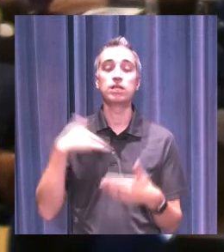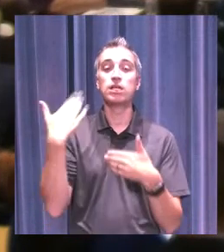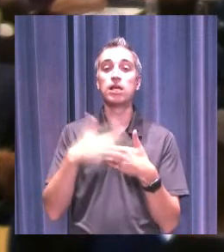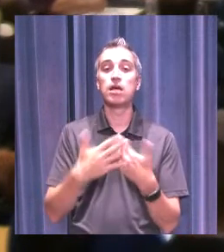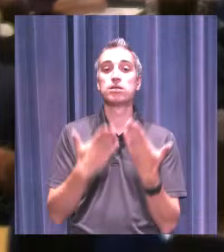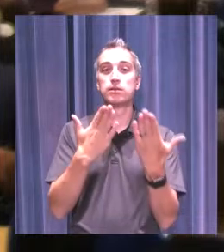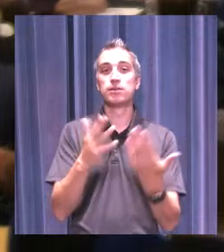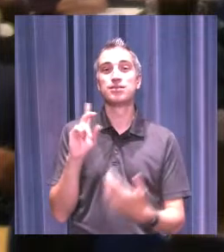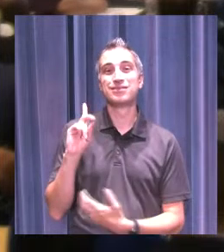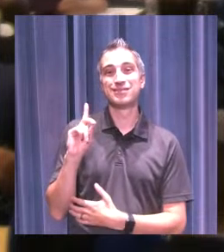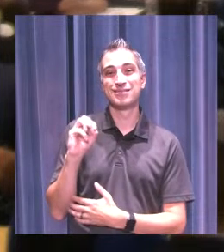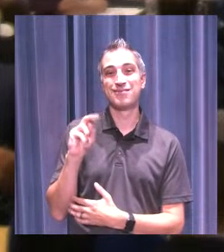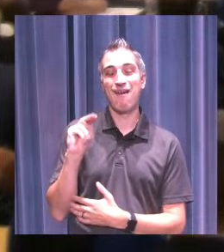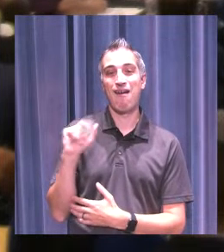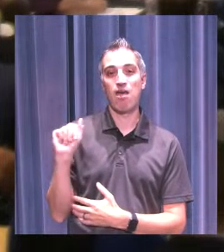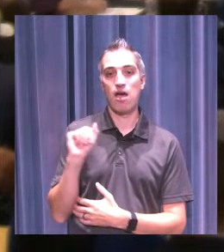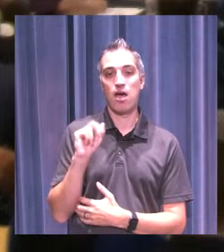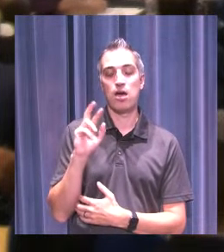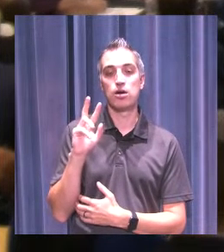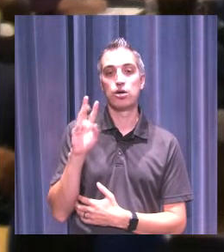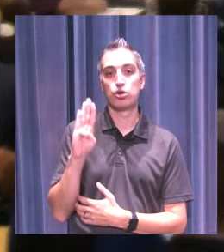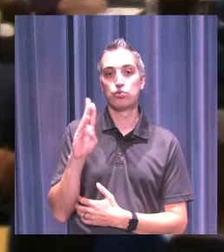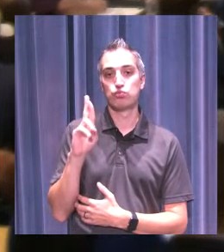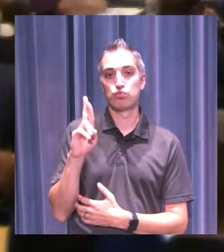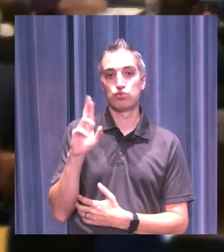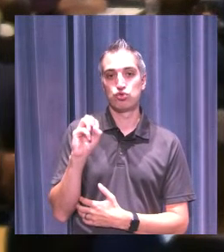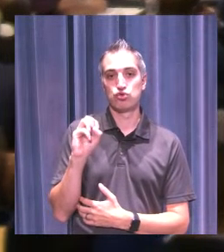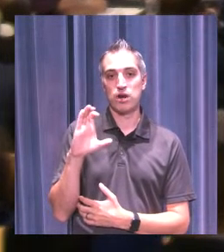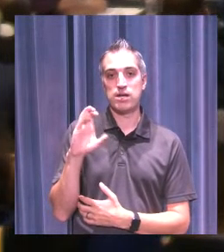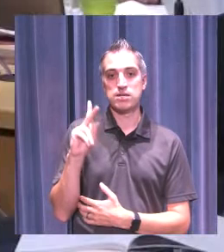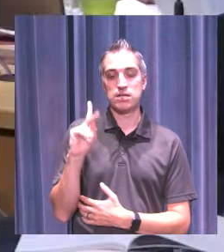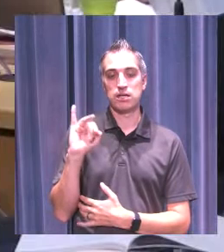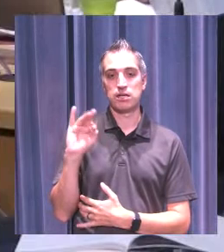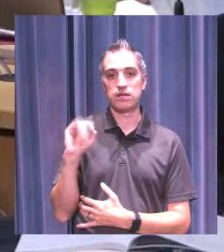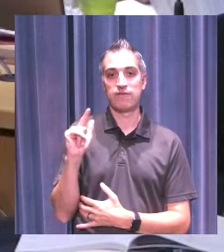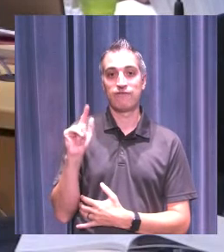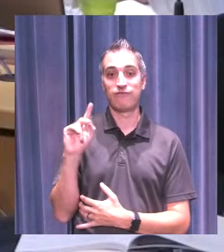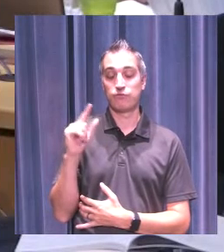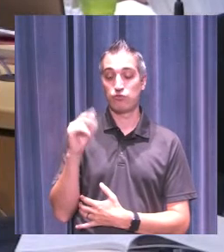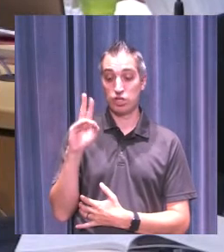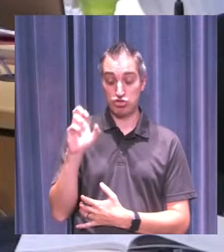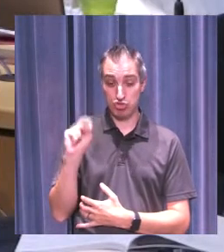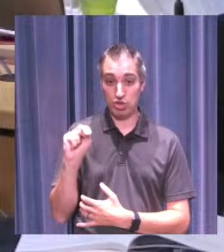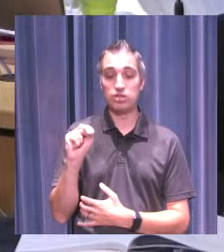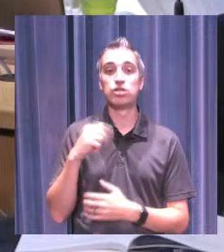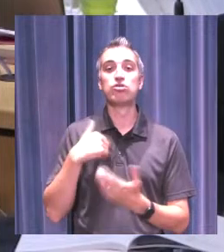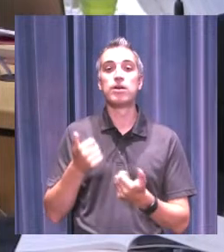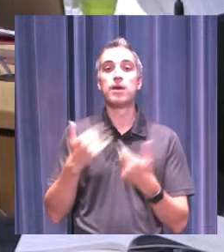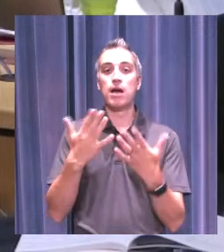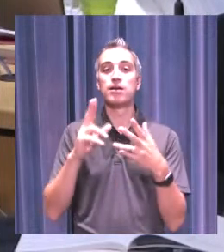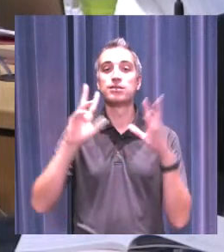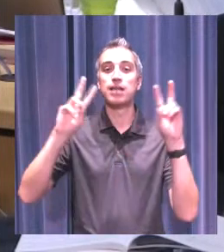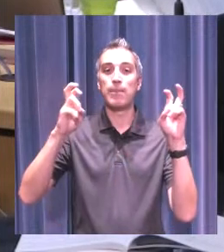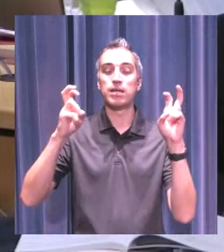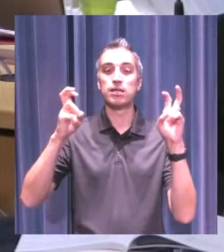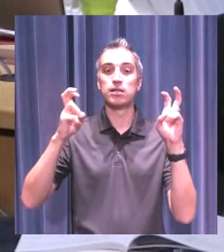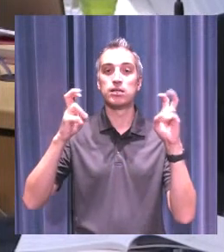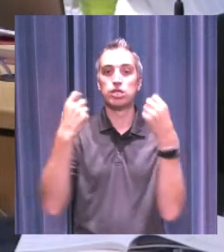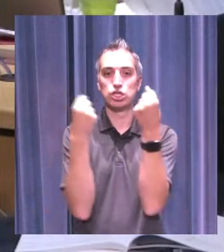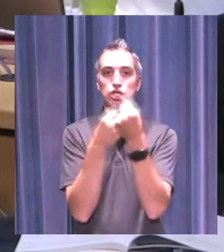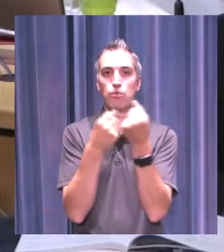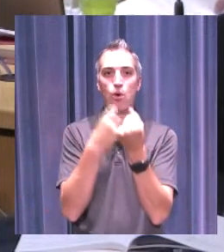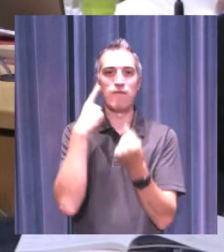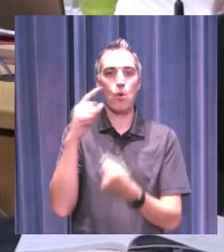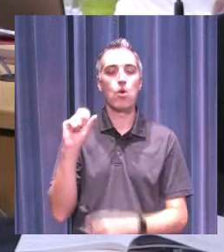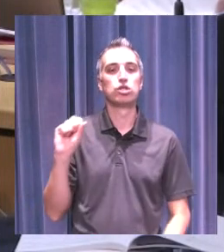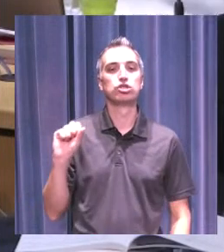by Donna Breckenridge of Otisville, and should be speaking on submitted comment on the topic of support for